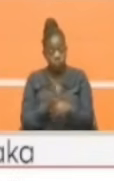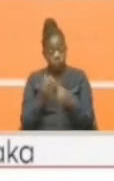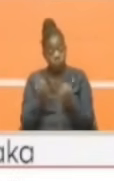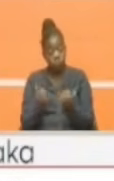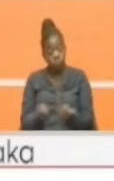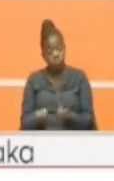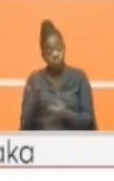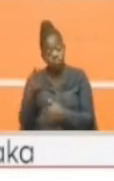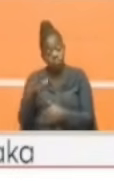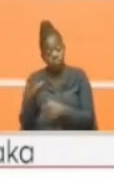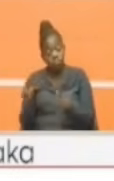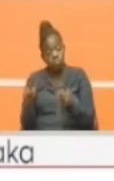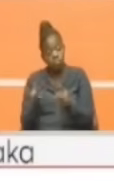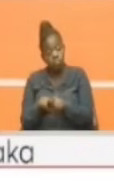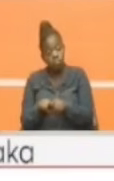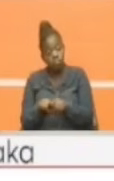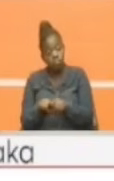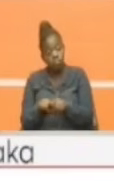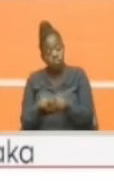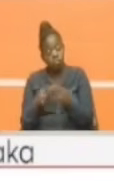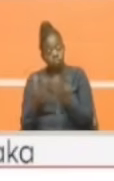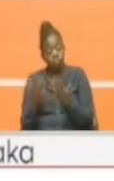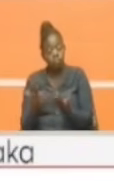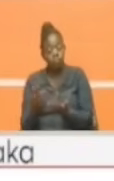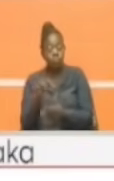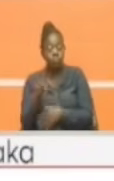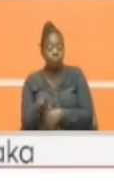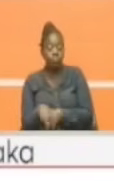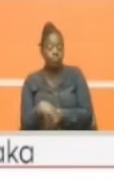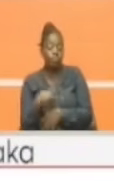Kaakati ennyanja nayo etuuka ekiseera n'eremererwa